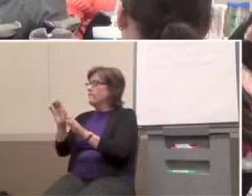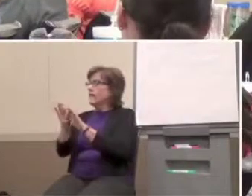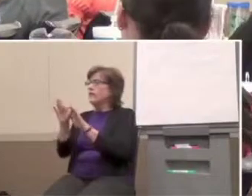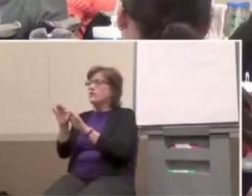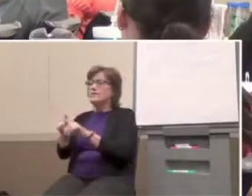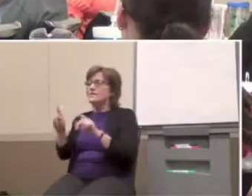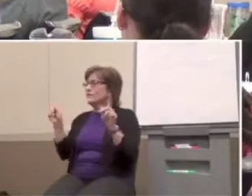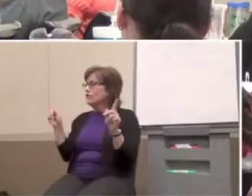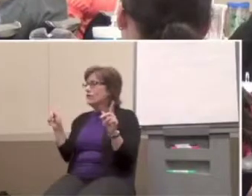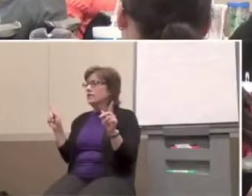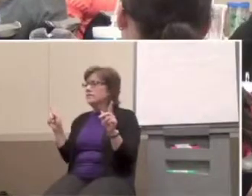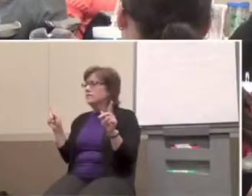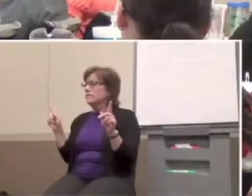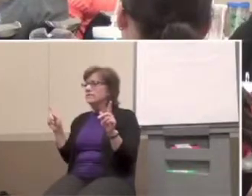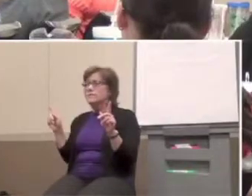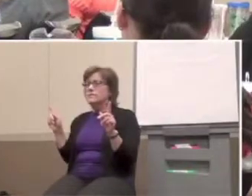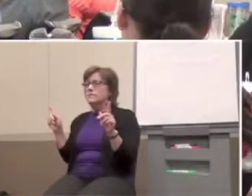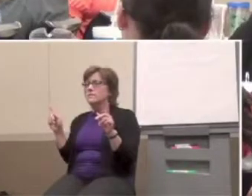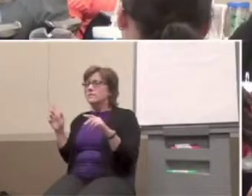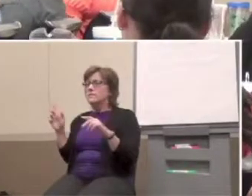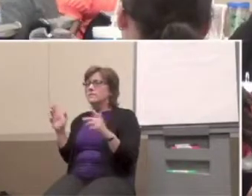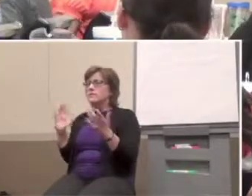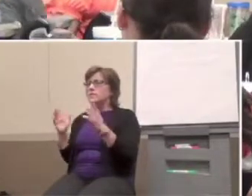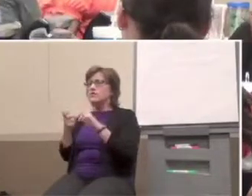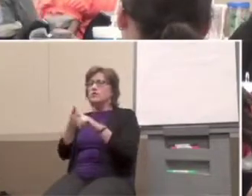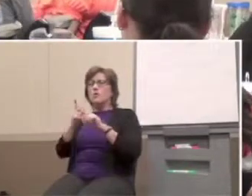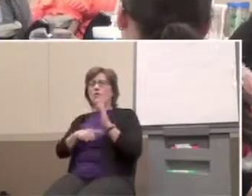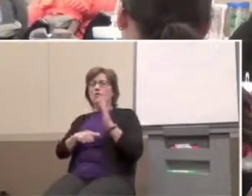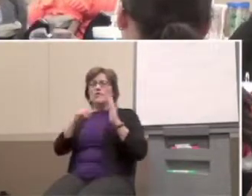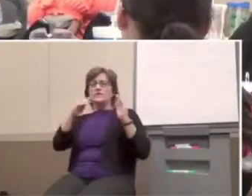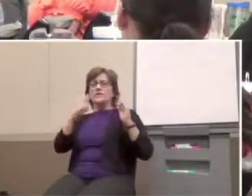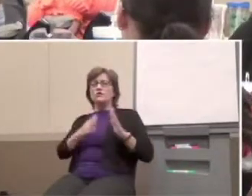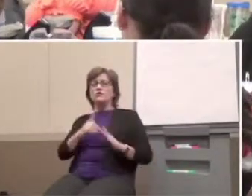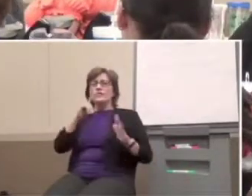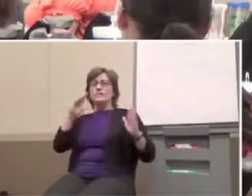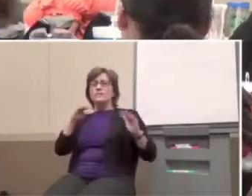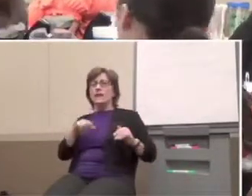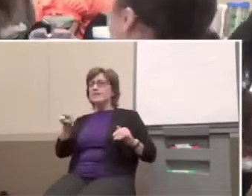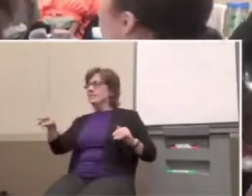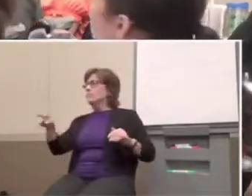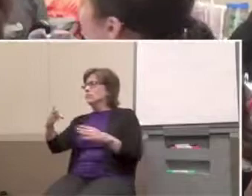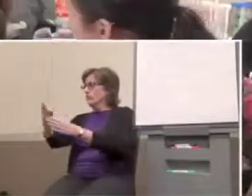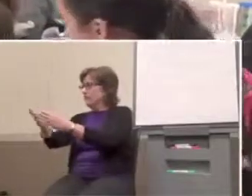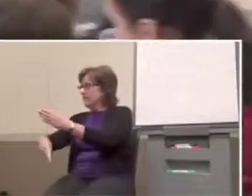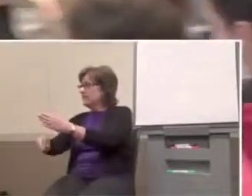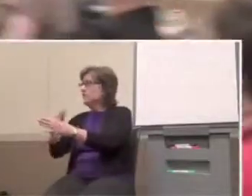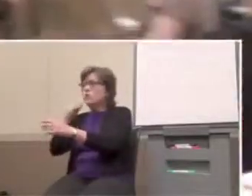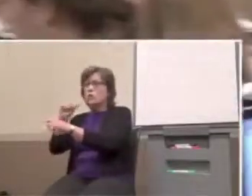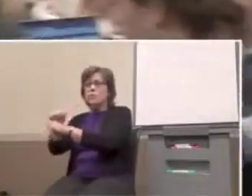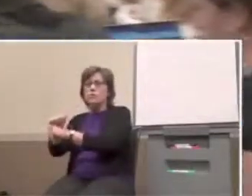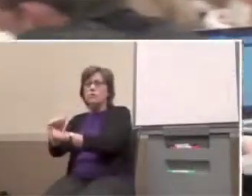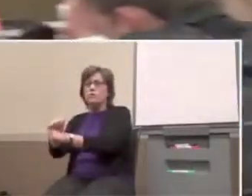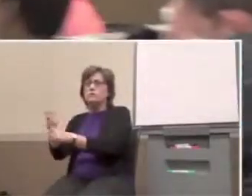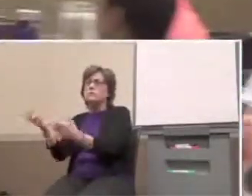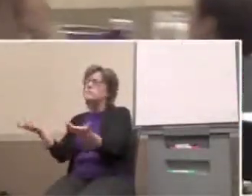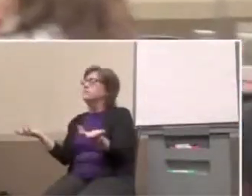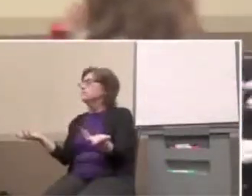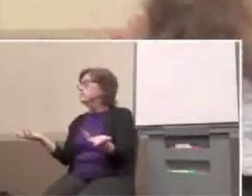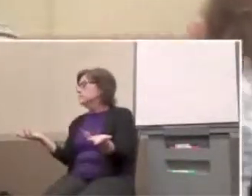than what the teacher's expectation of getting that homework done. And so what do you think is going to happen